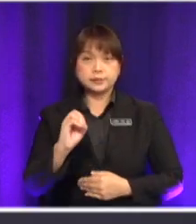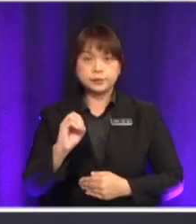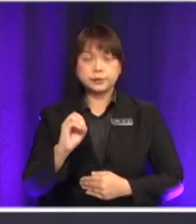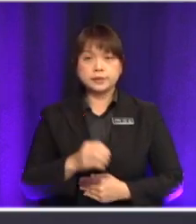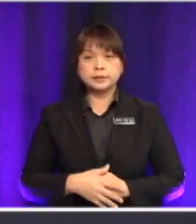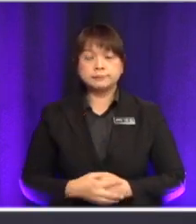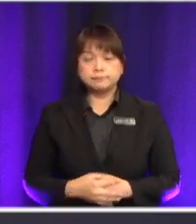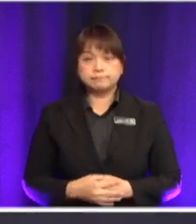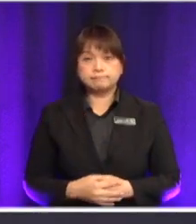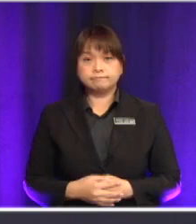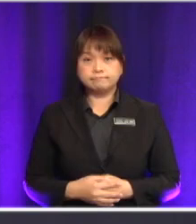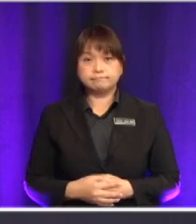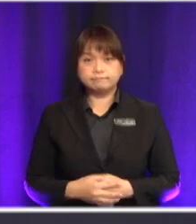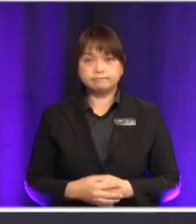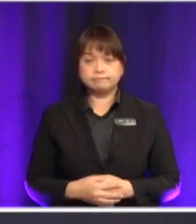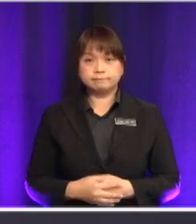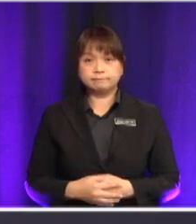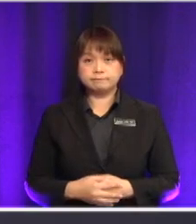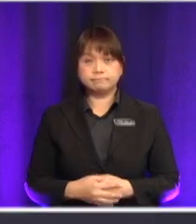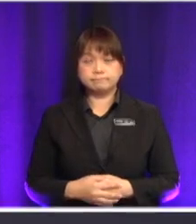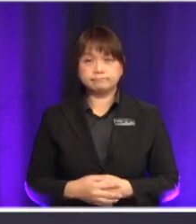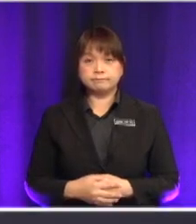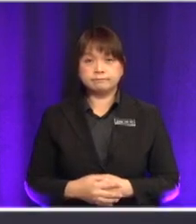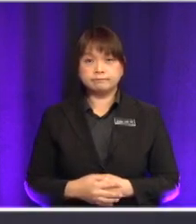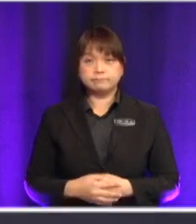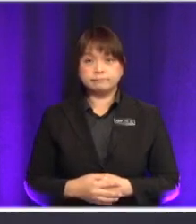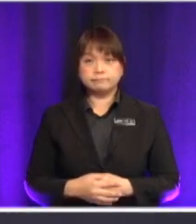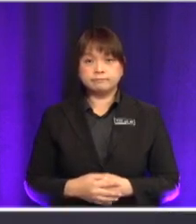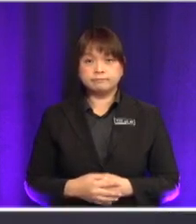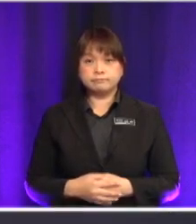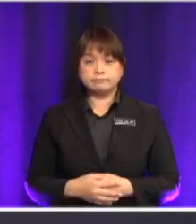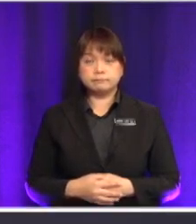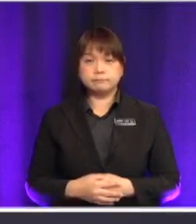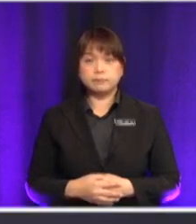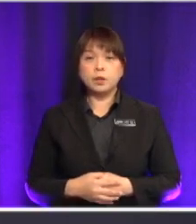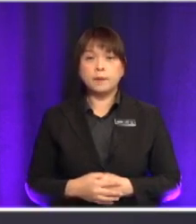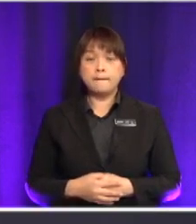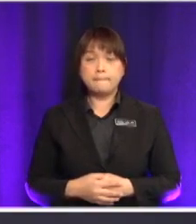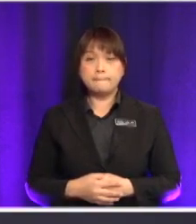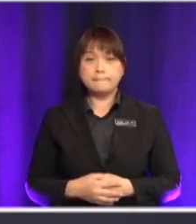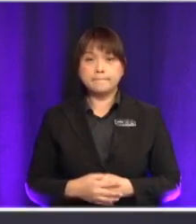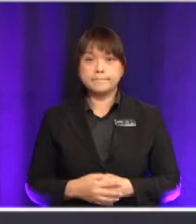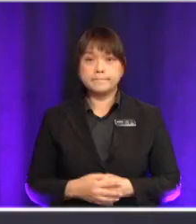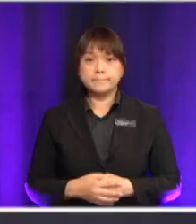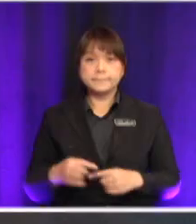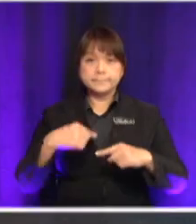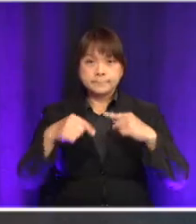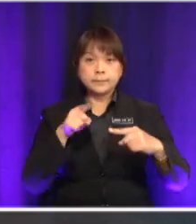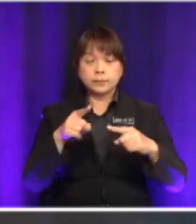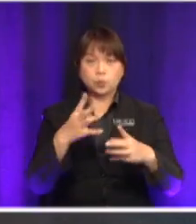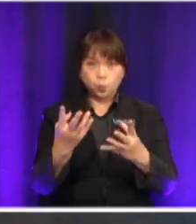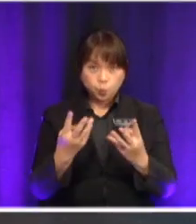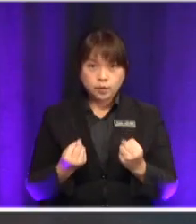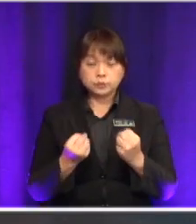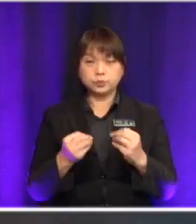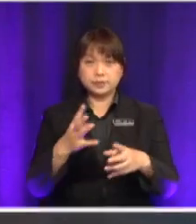when you talk about skimming through, Yeah. when you're trying to get out information, is it particularly because you remember which